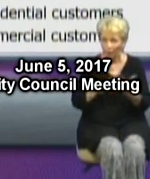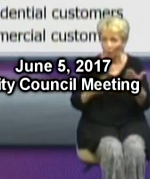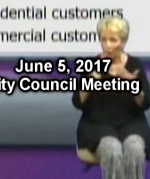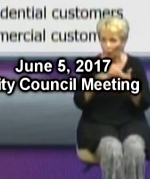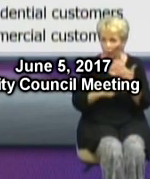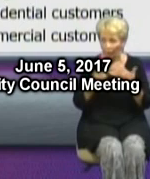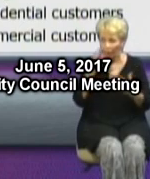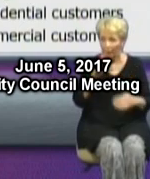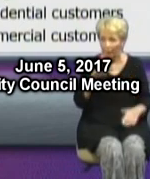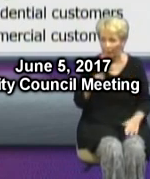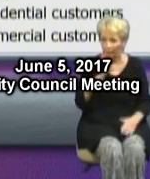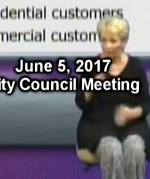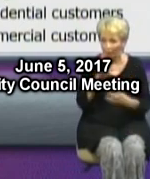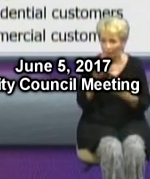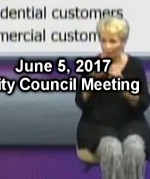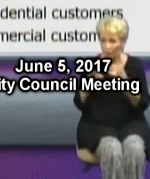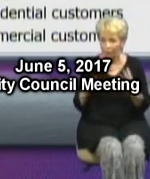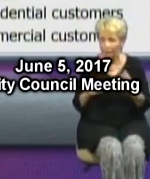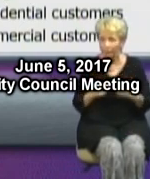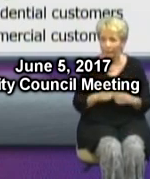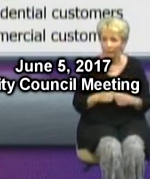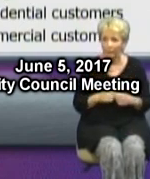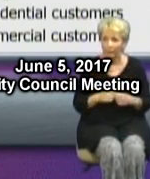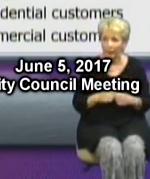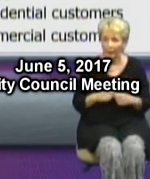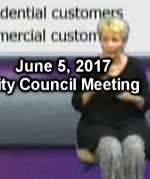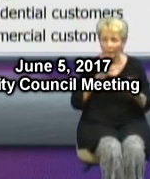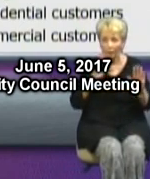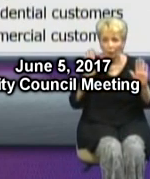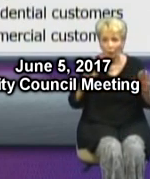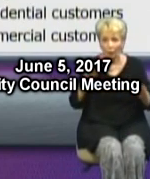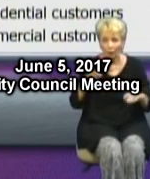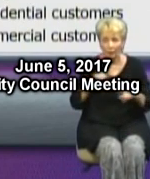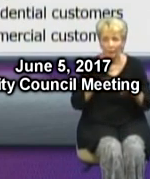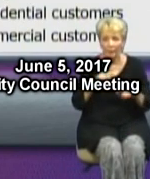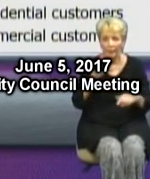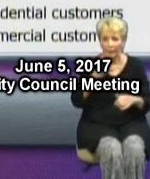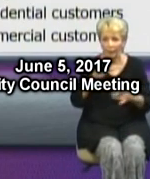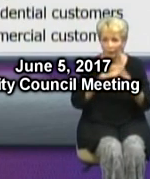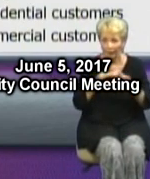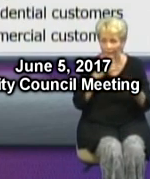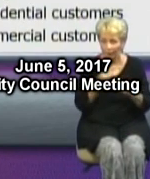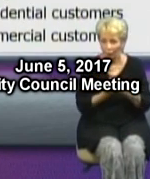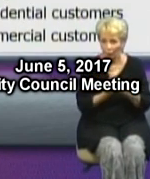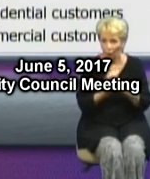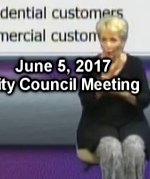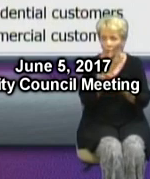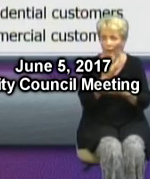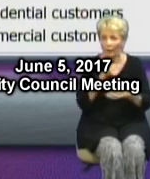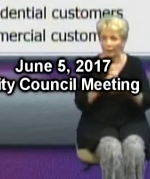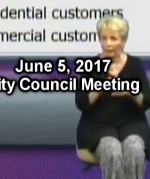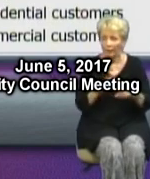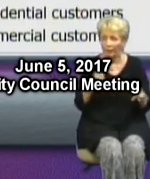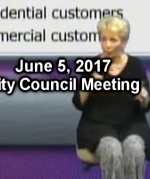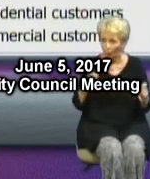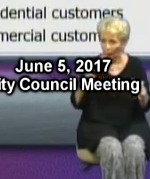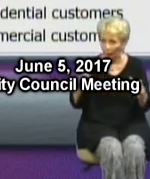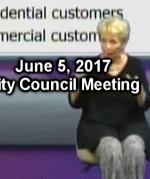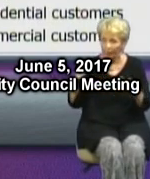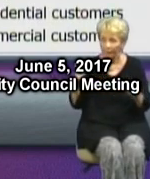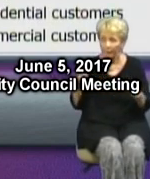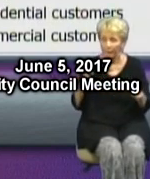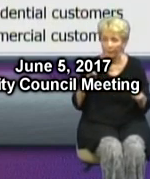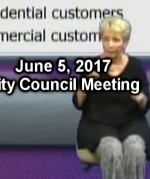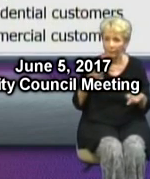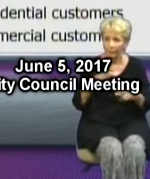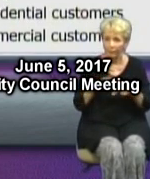for the TV options. Great news, the internet is growing. It is growing at a pretty rapid pace.